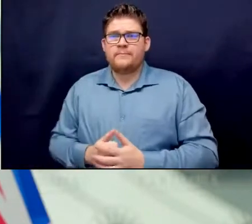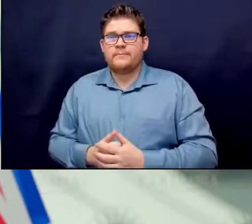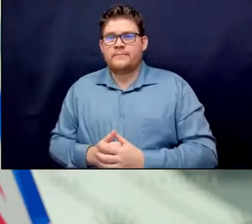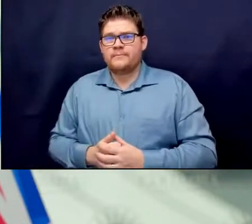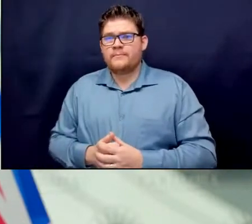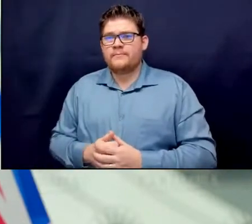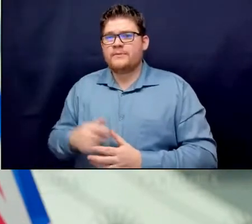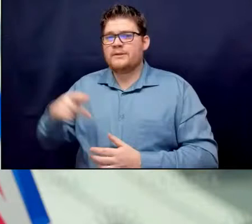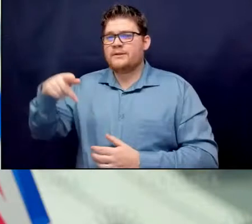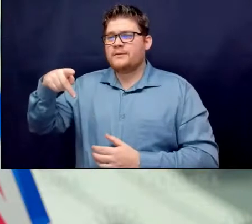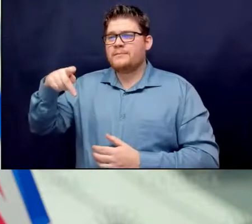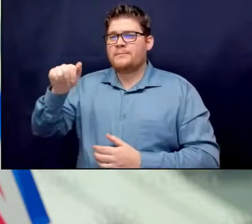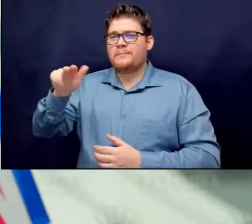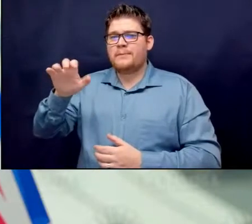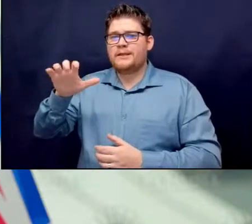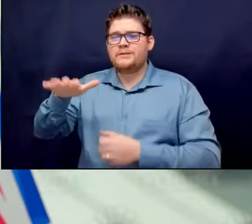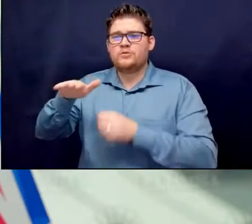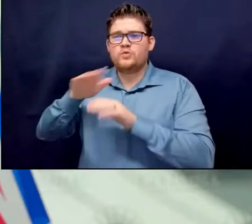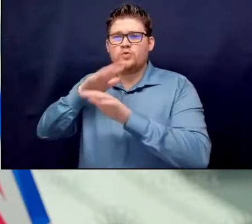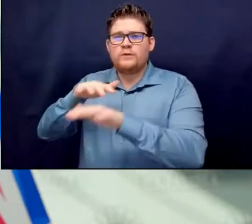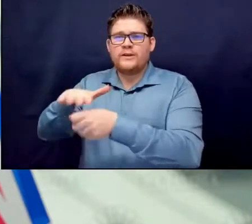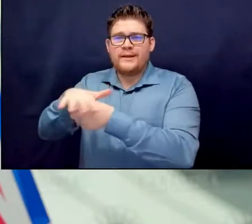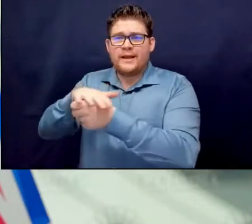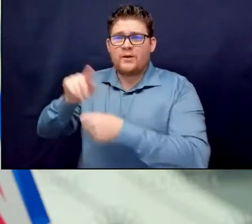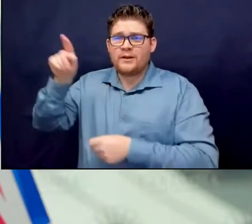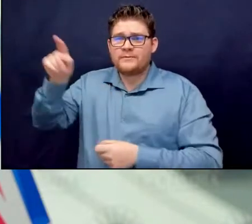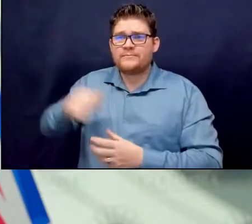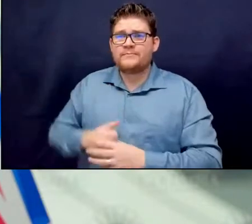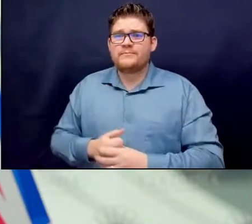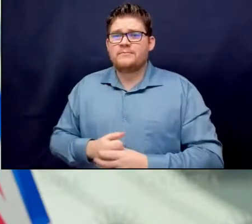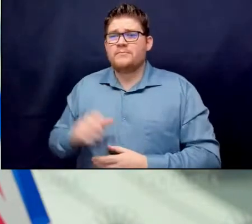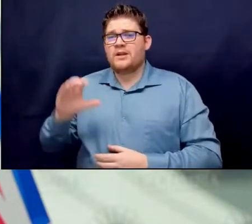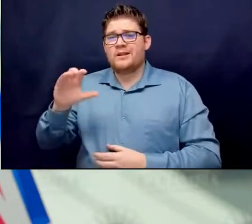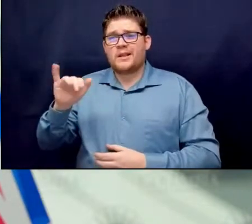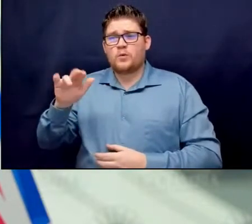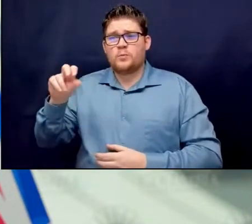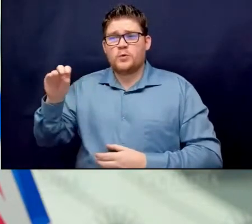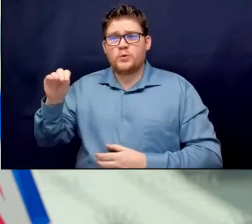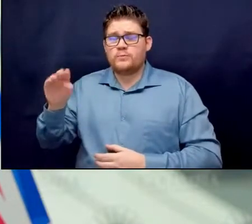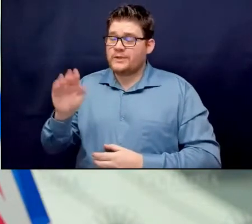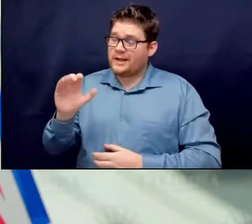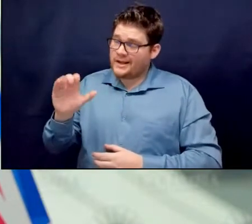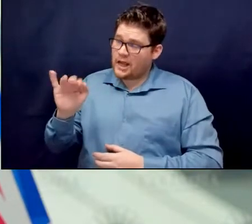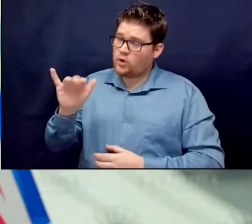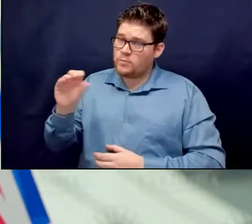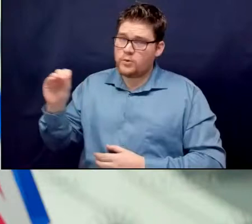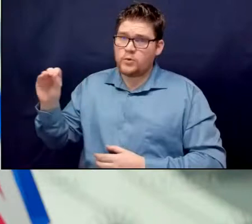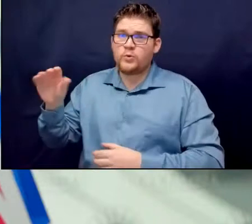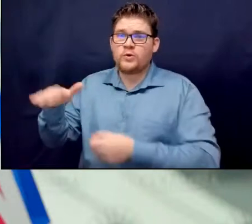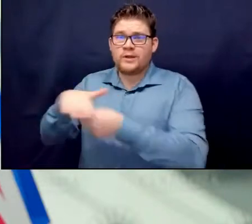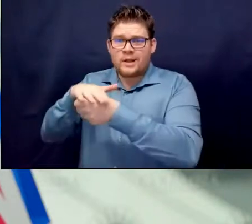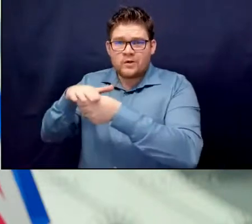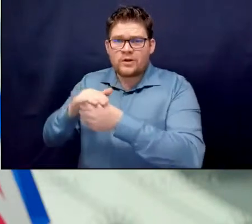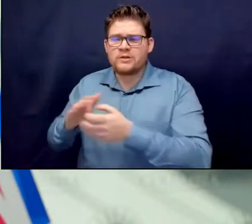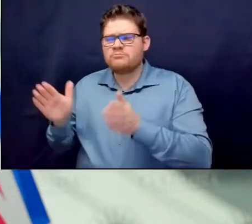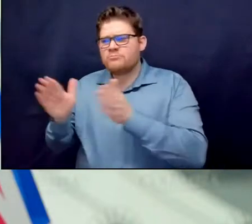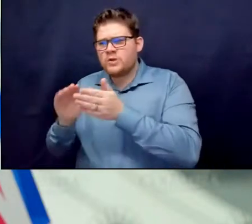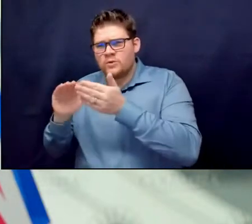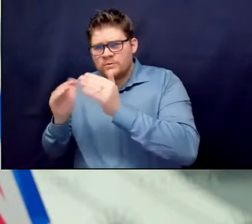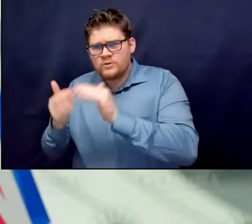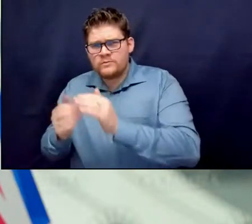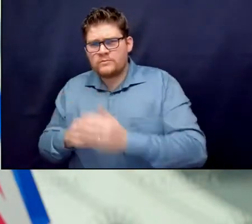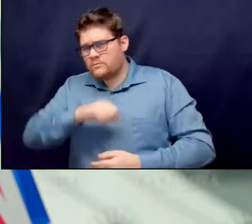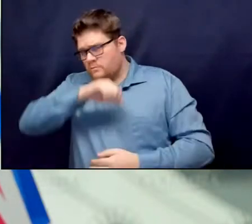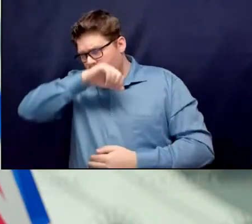that are affected by COVID-19 with a smaller base of workers, where the loss of one or two or three workers can have a